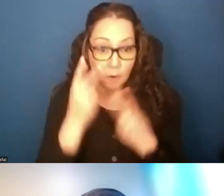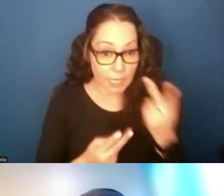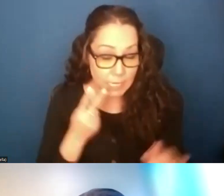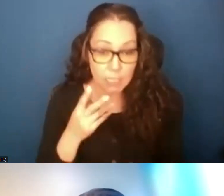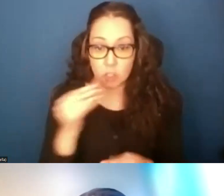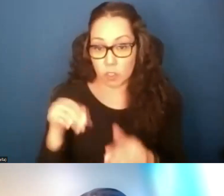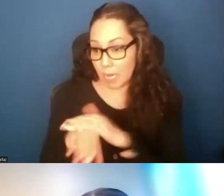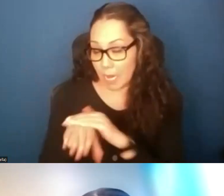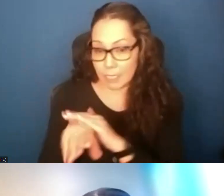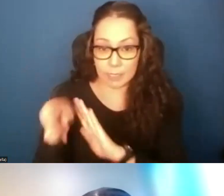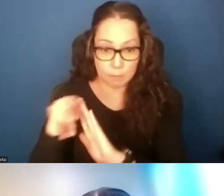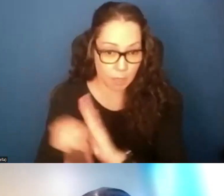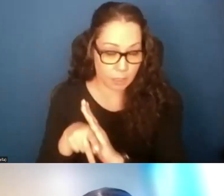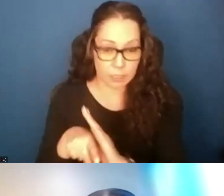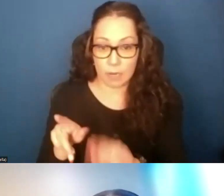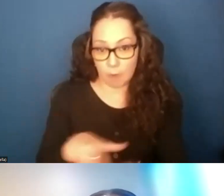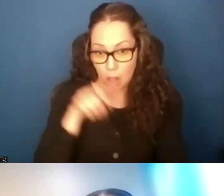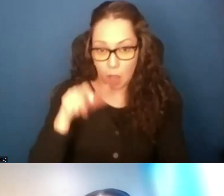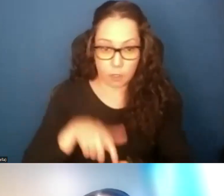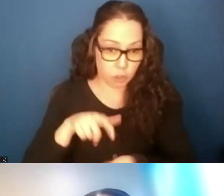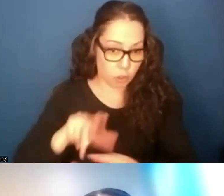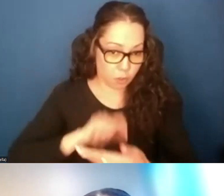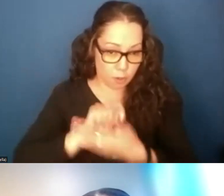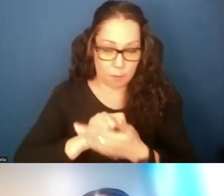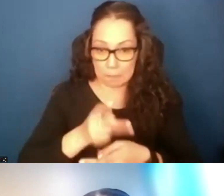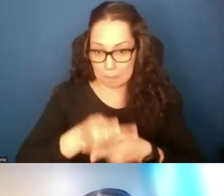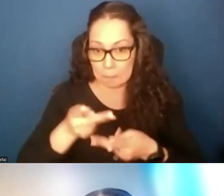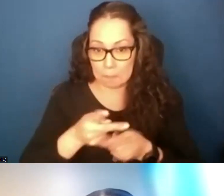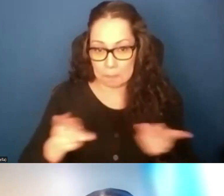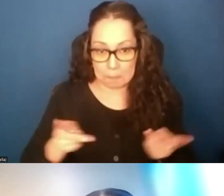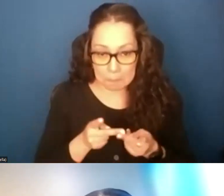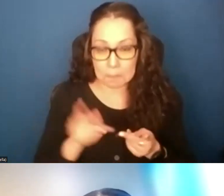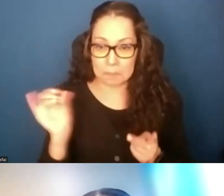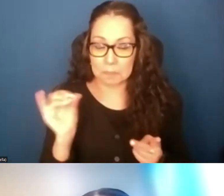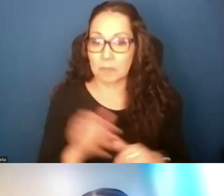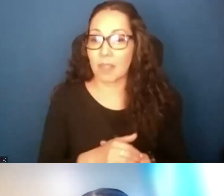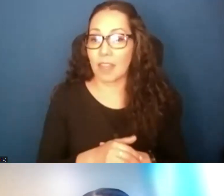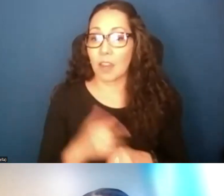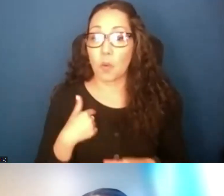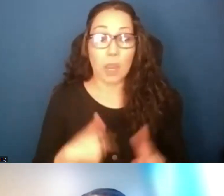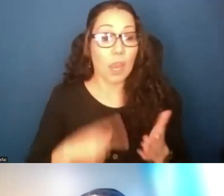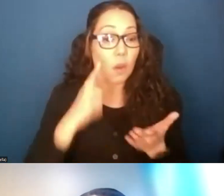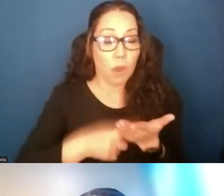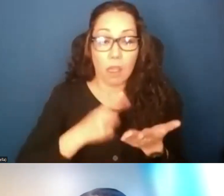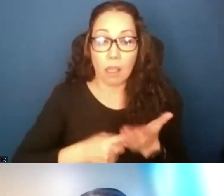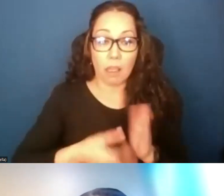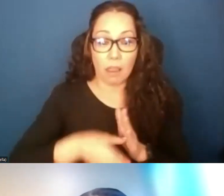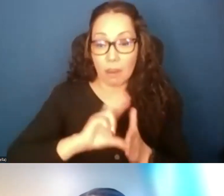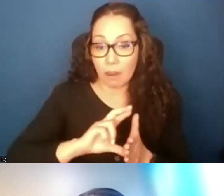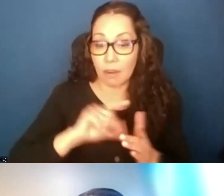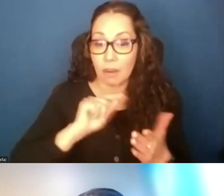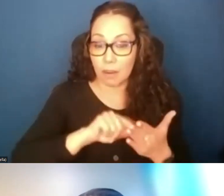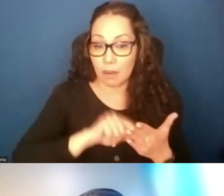access policies in long-term care facilities. We will start by covering key research on